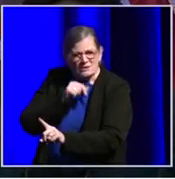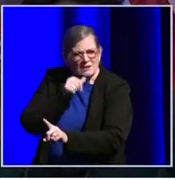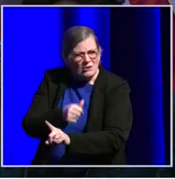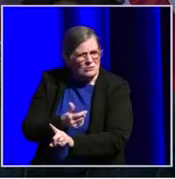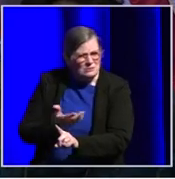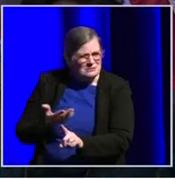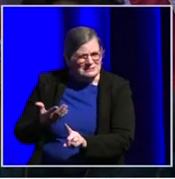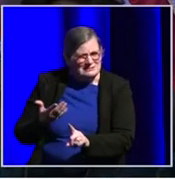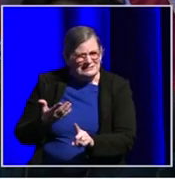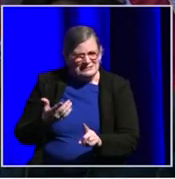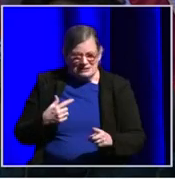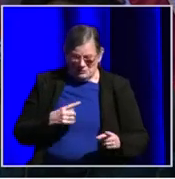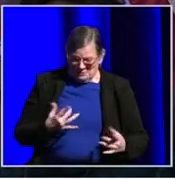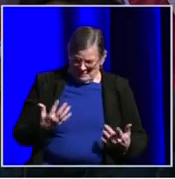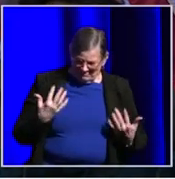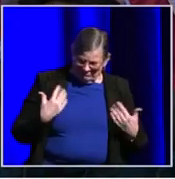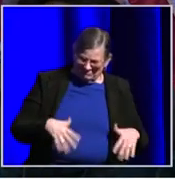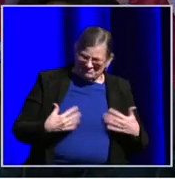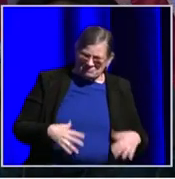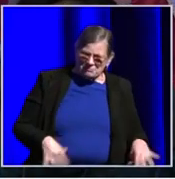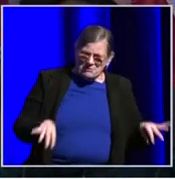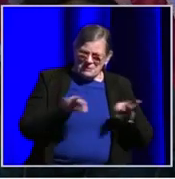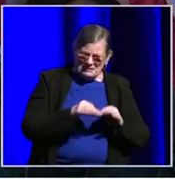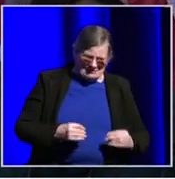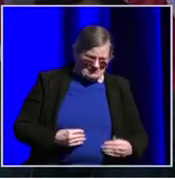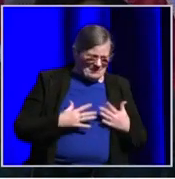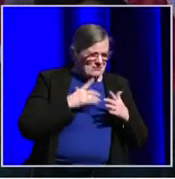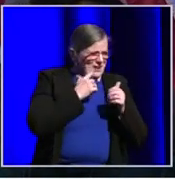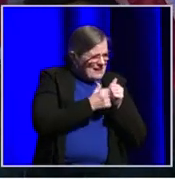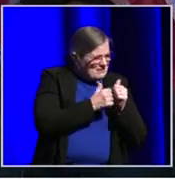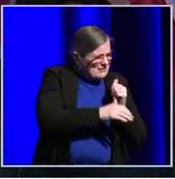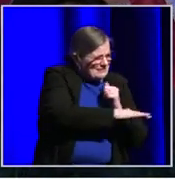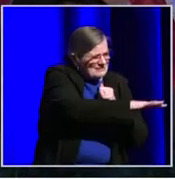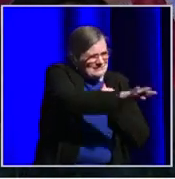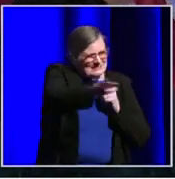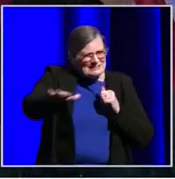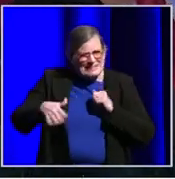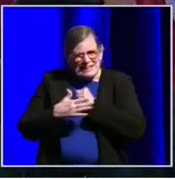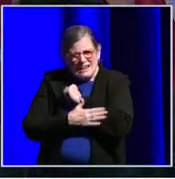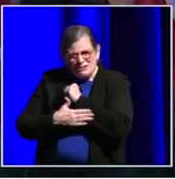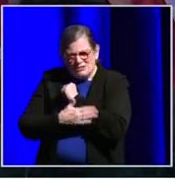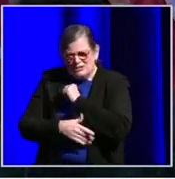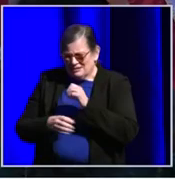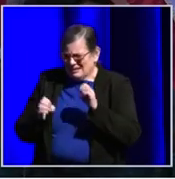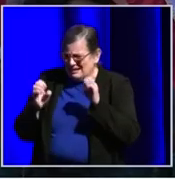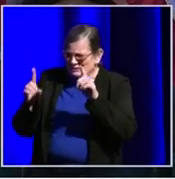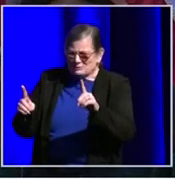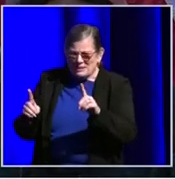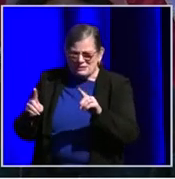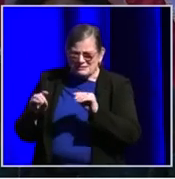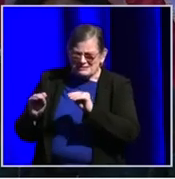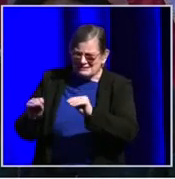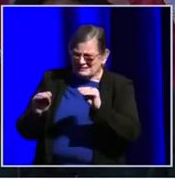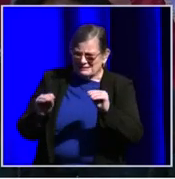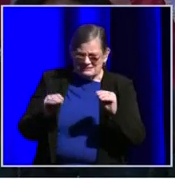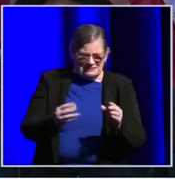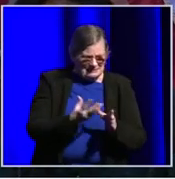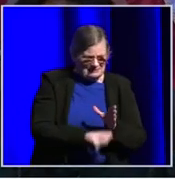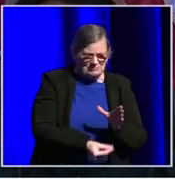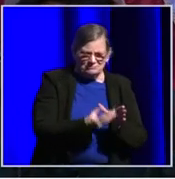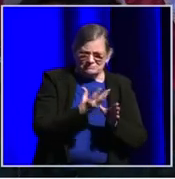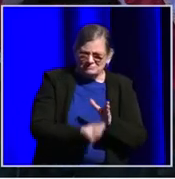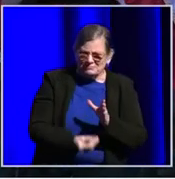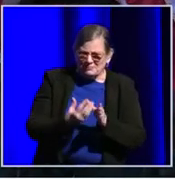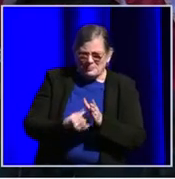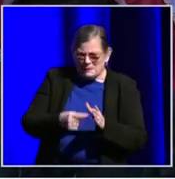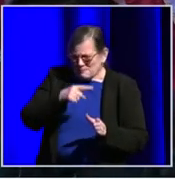every large city in this nation is struggling with an achievement gap in public education, where poor black kids are far behind their affluent